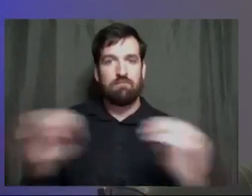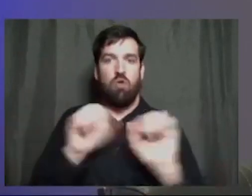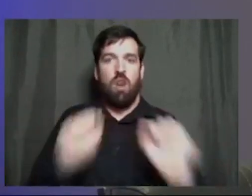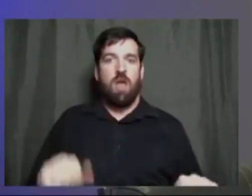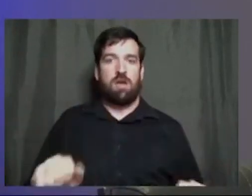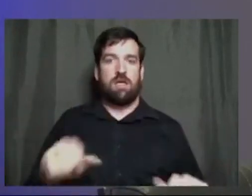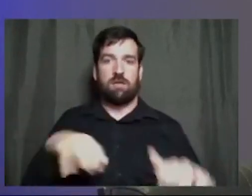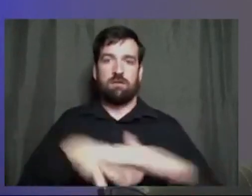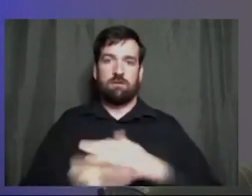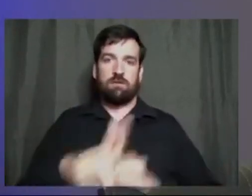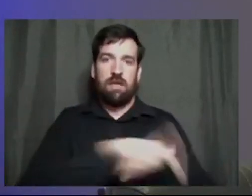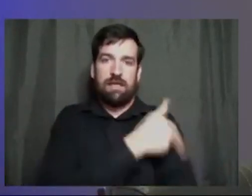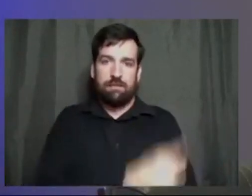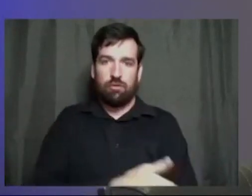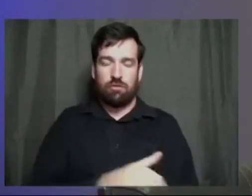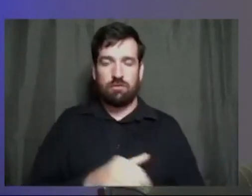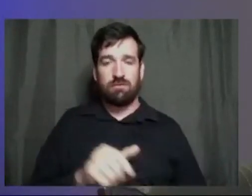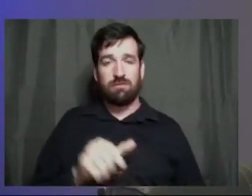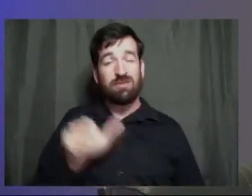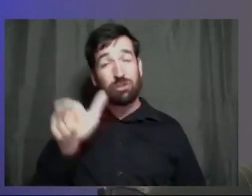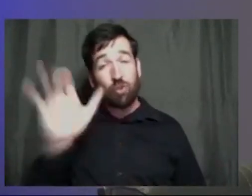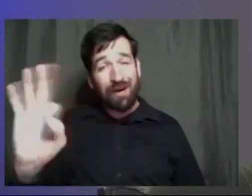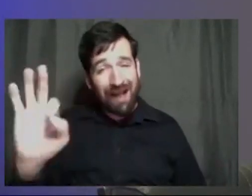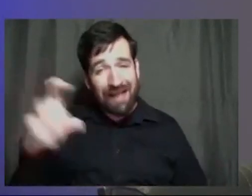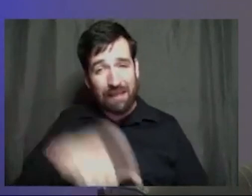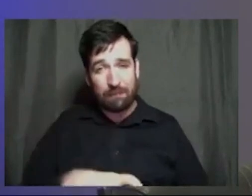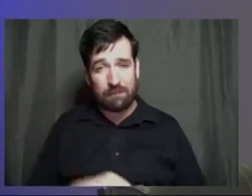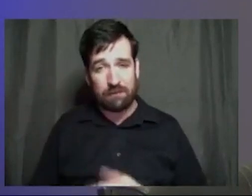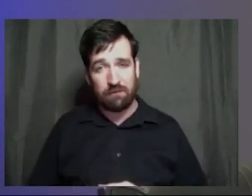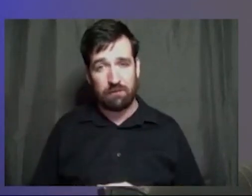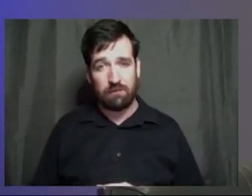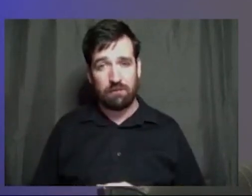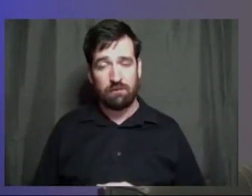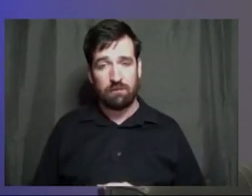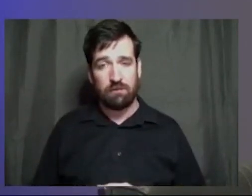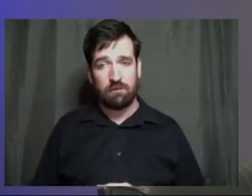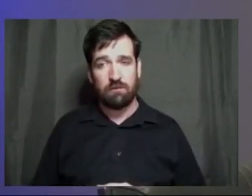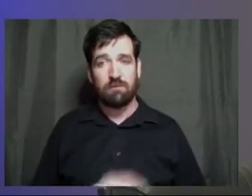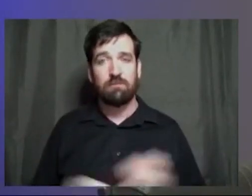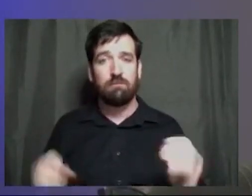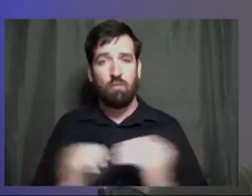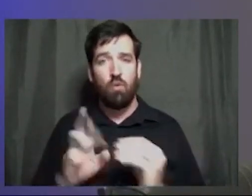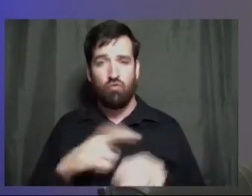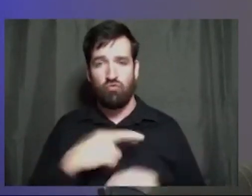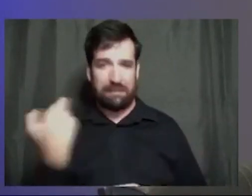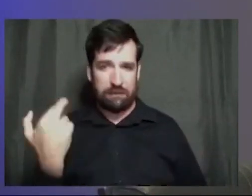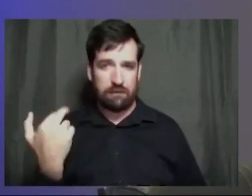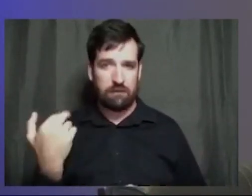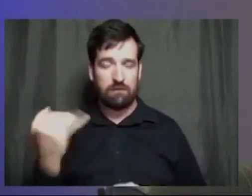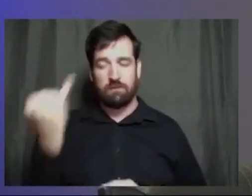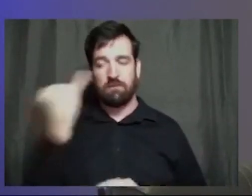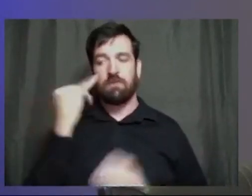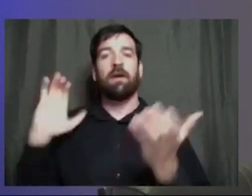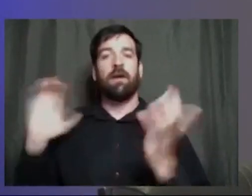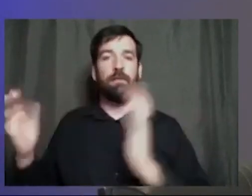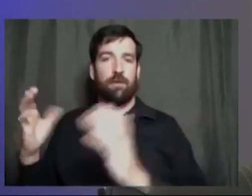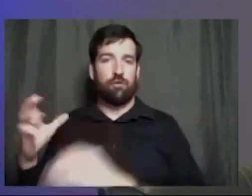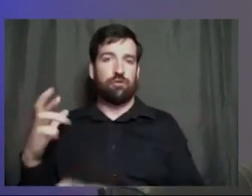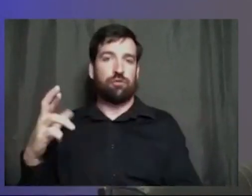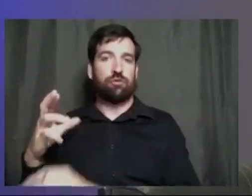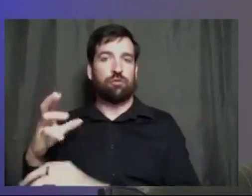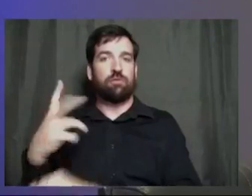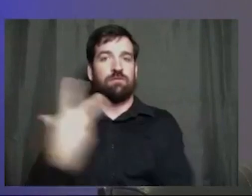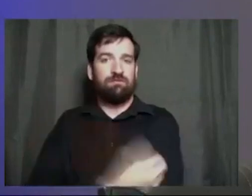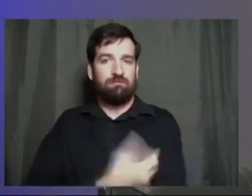29 times as likely to be hospitalized with COVID-19 if you get infected compared to somebody who's vaccinated. You're more likely to die, you're